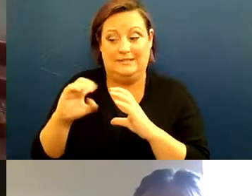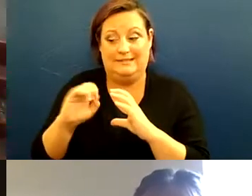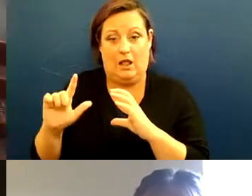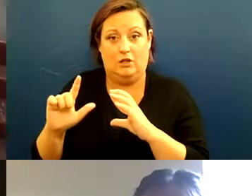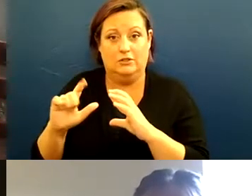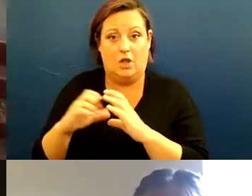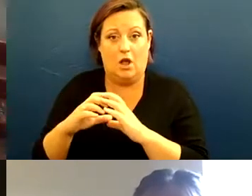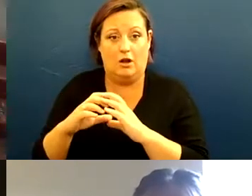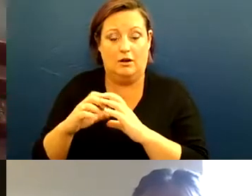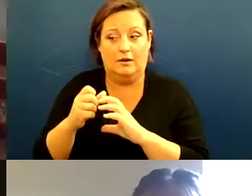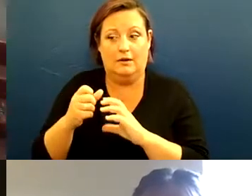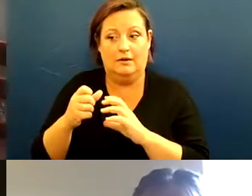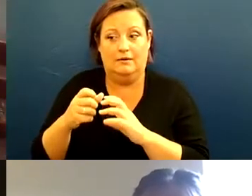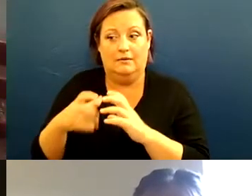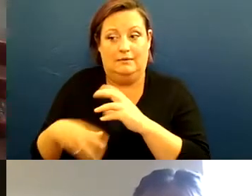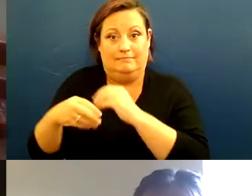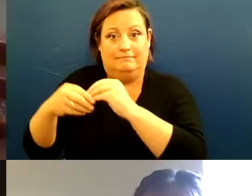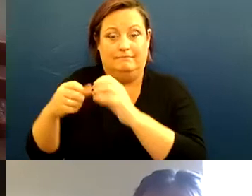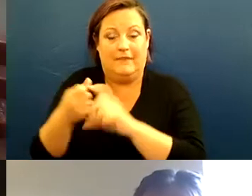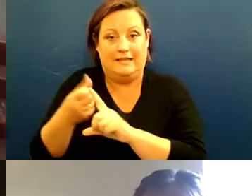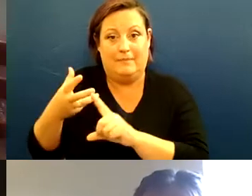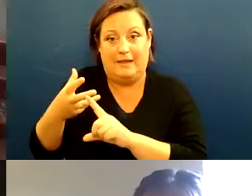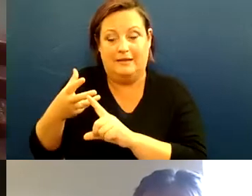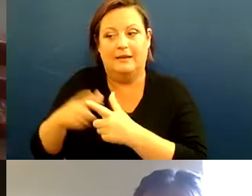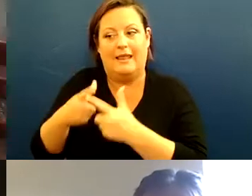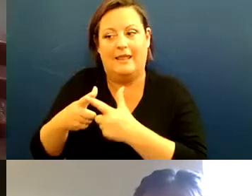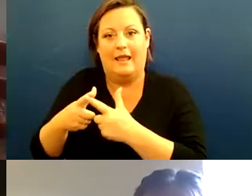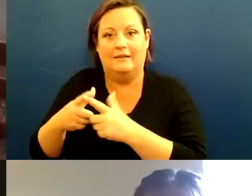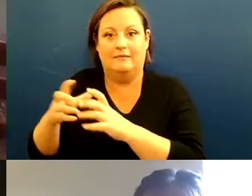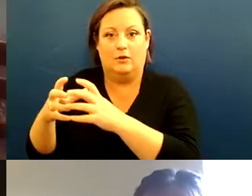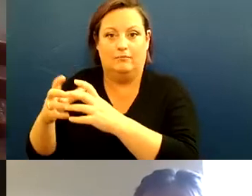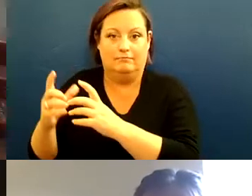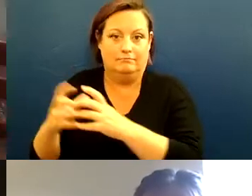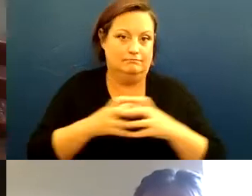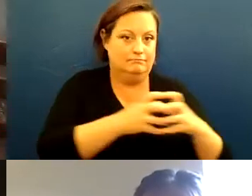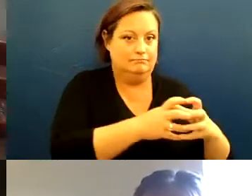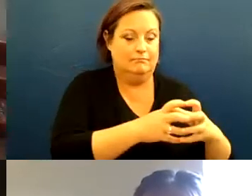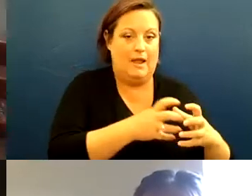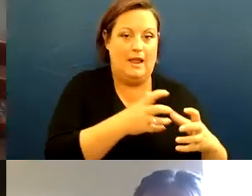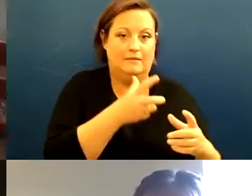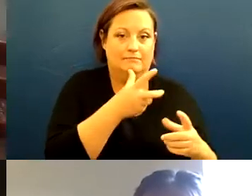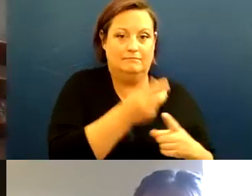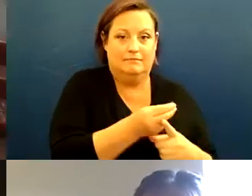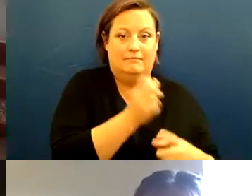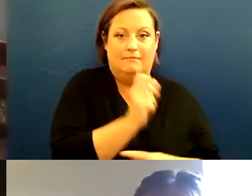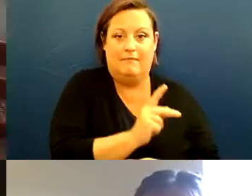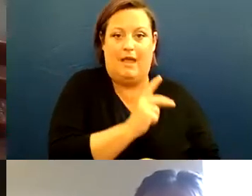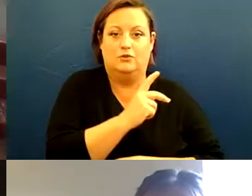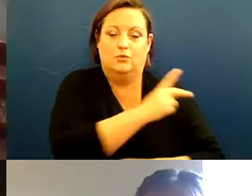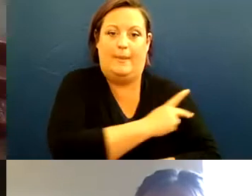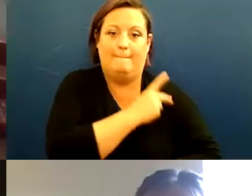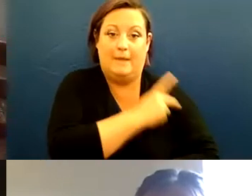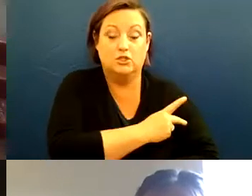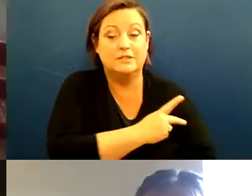are walked back across the street and infused into now patients at both University Hospital, the adult hospital, as well as